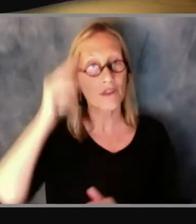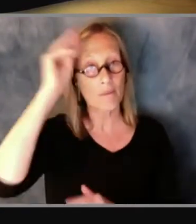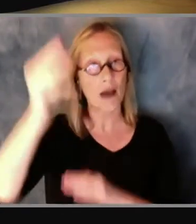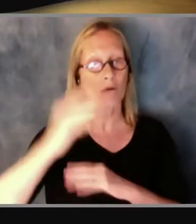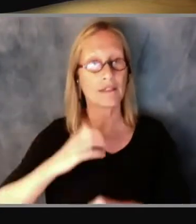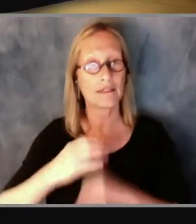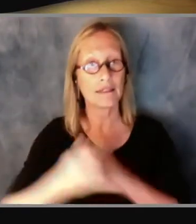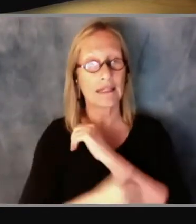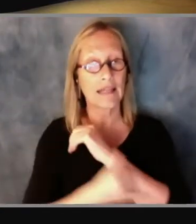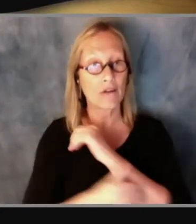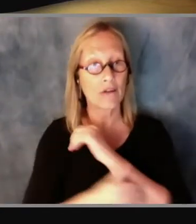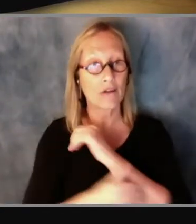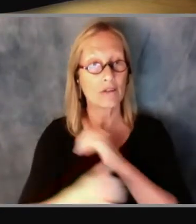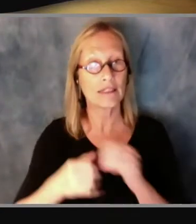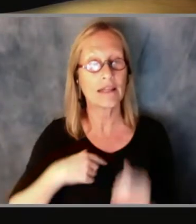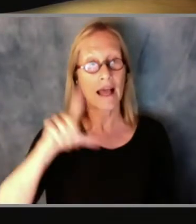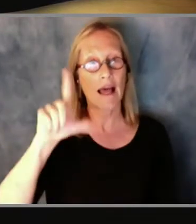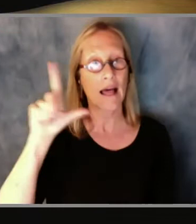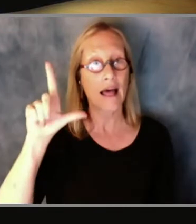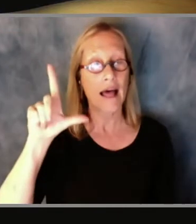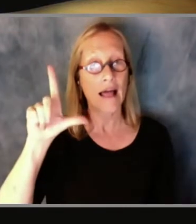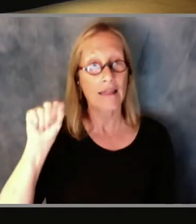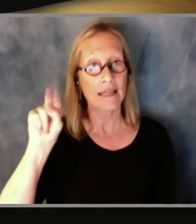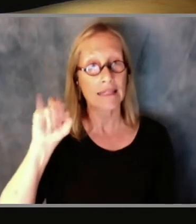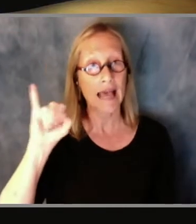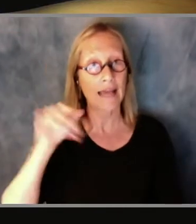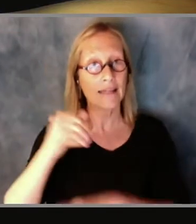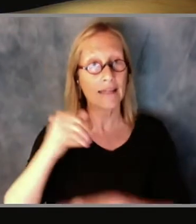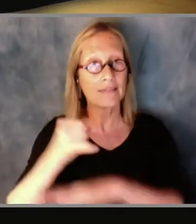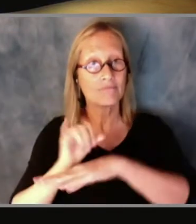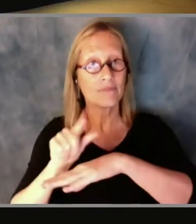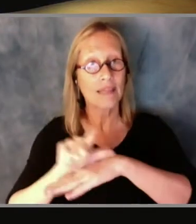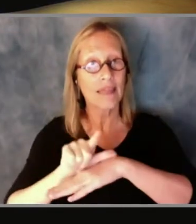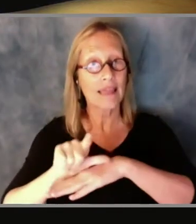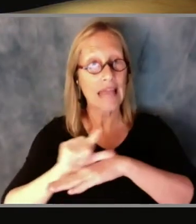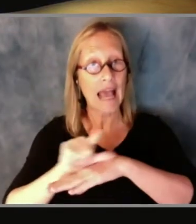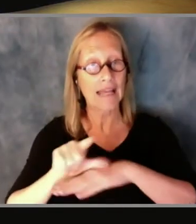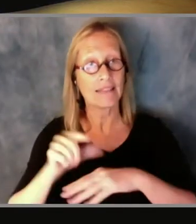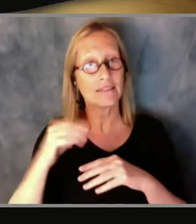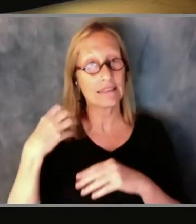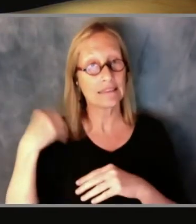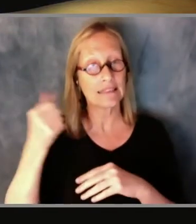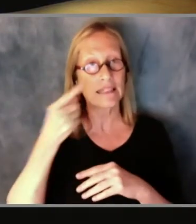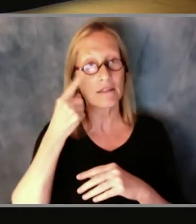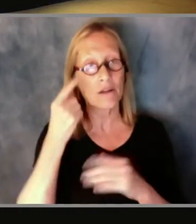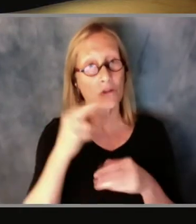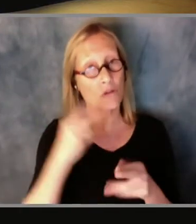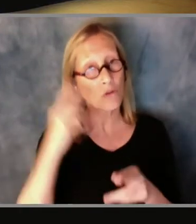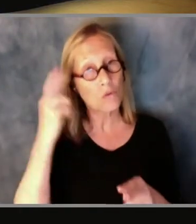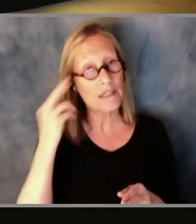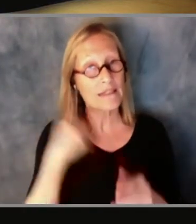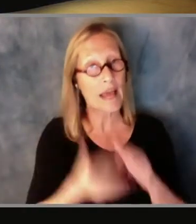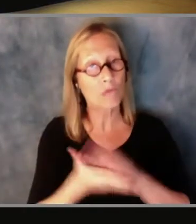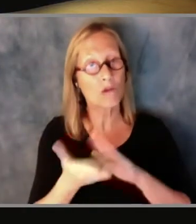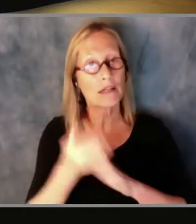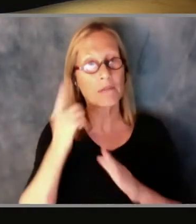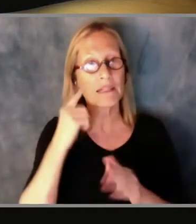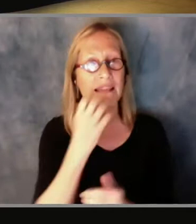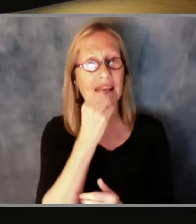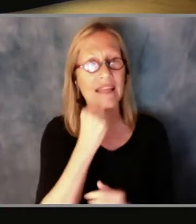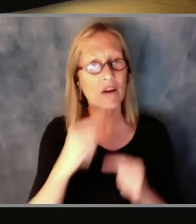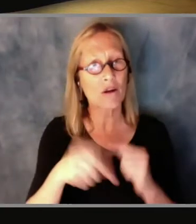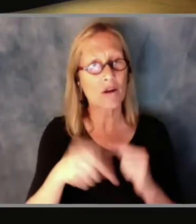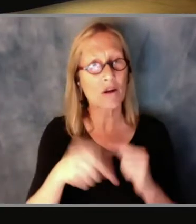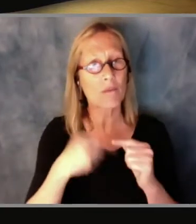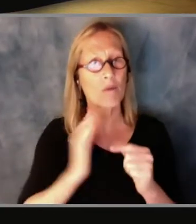Lanai seat. And the reason I am running is because I care about my community and I care about the future of my community.